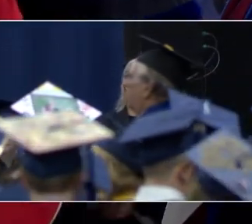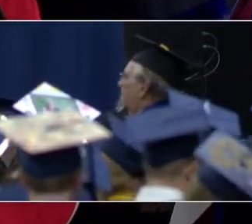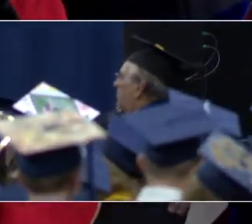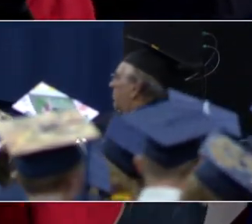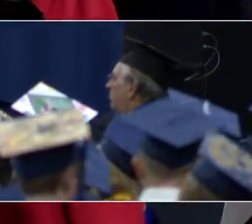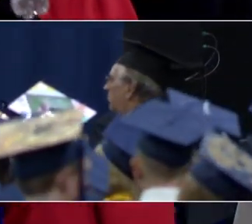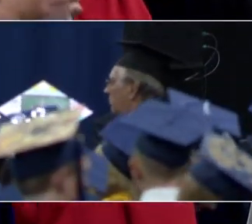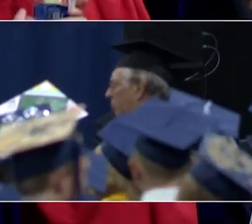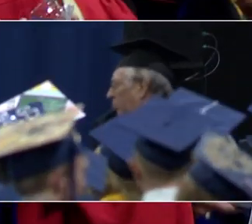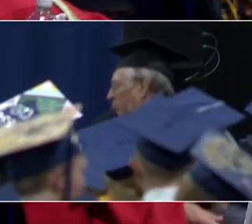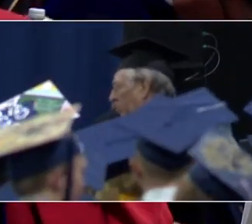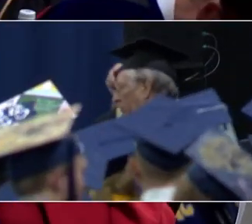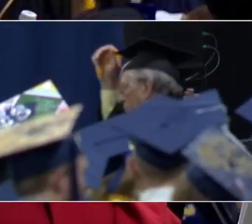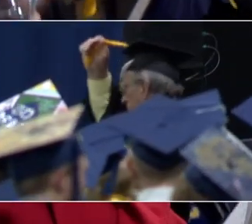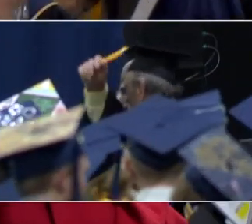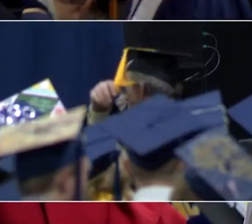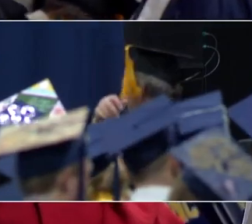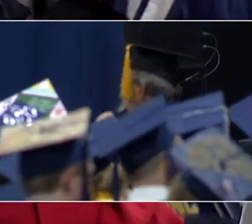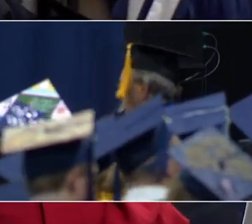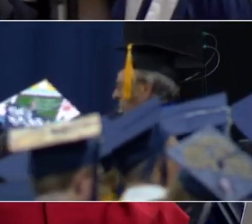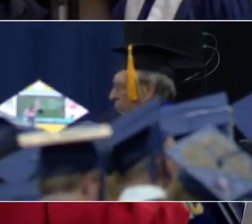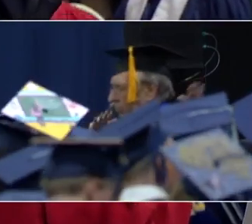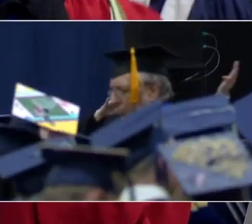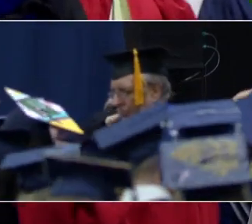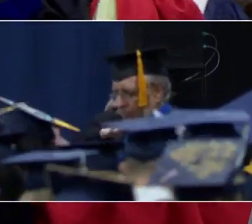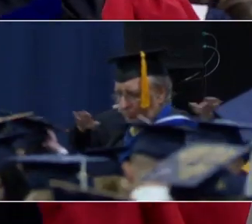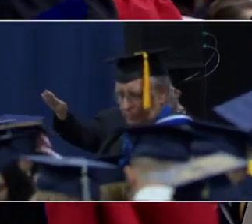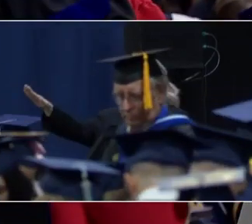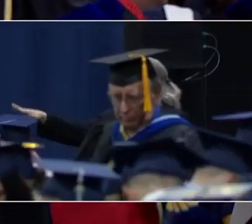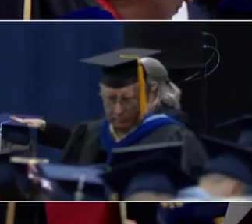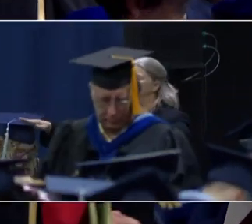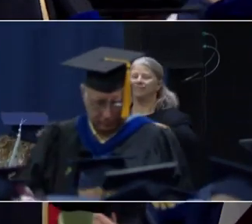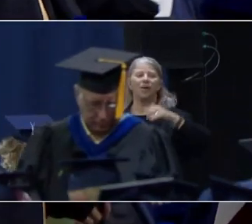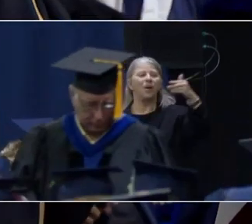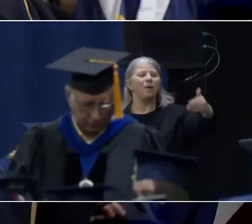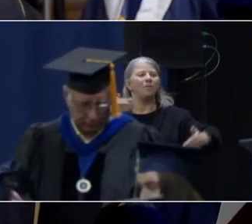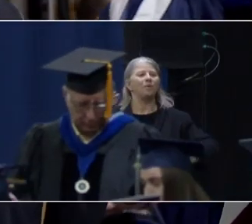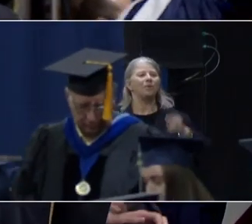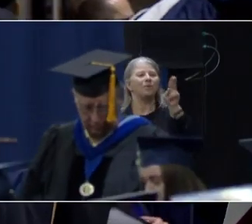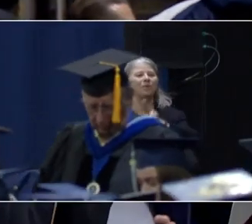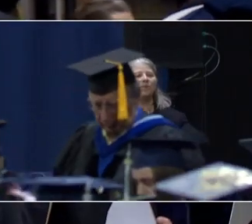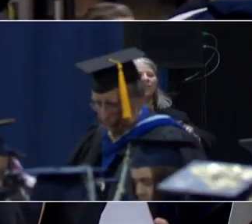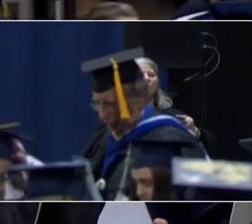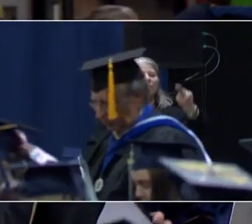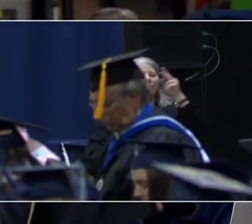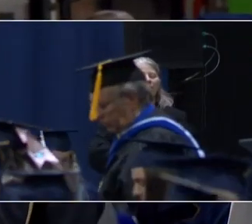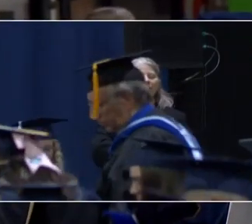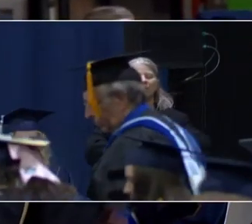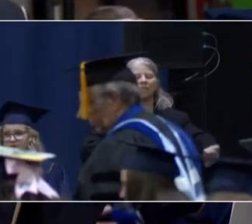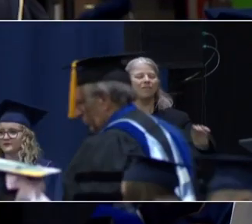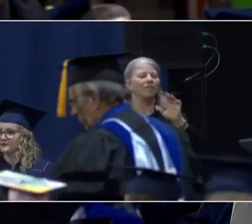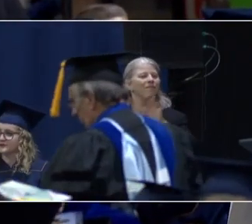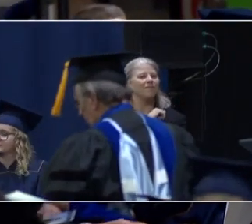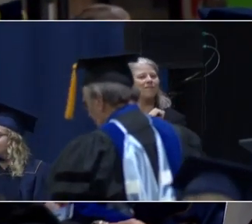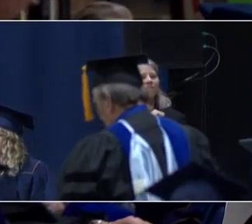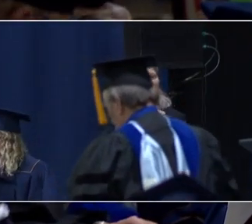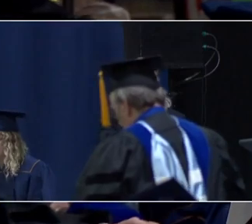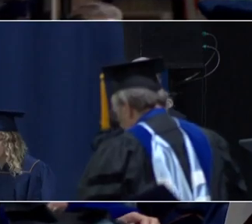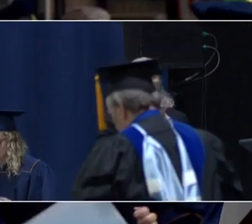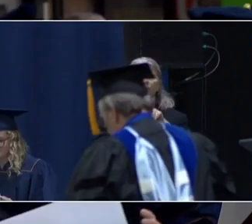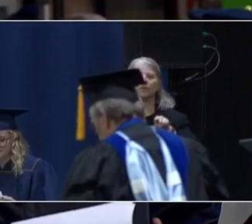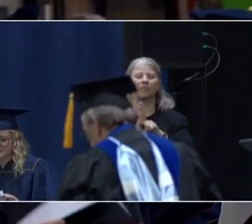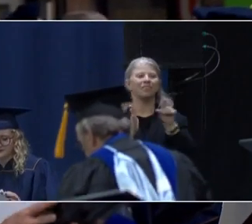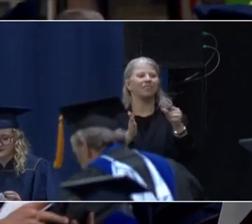Thank you. Please be seated. Welcome to the University of Northern Colorado Fall Undergraduate